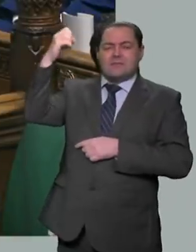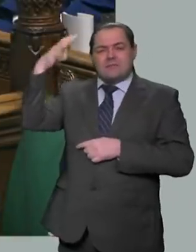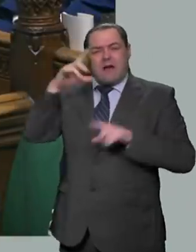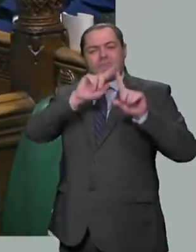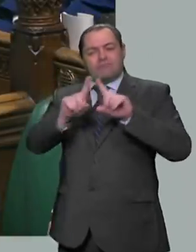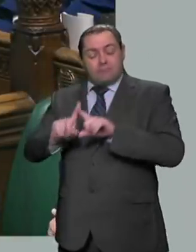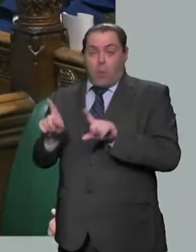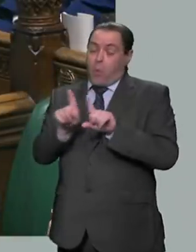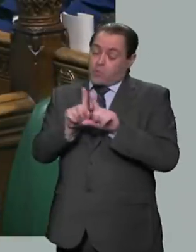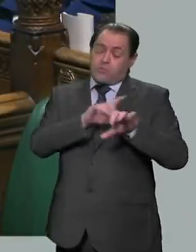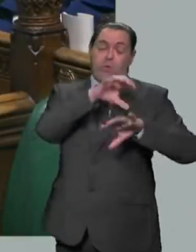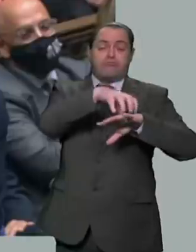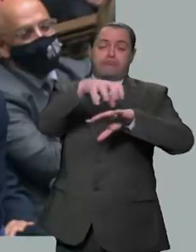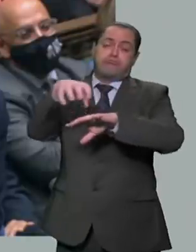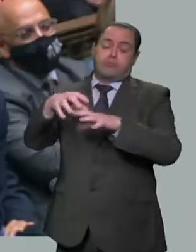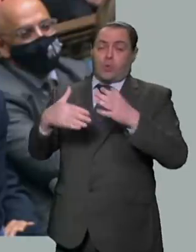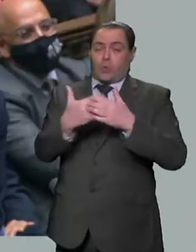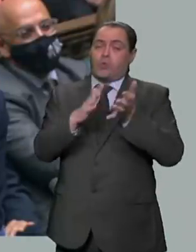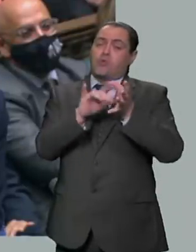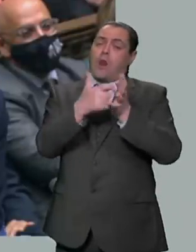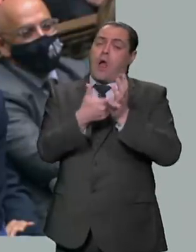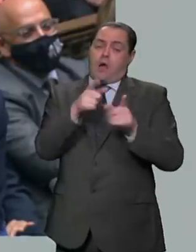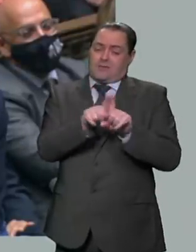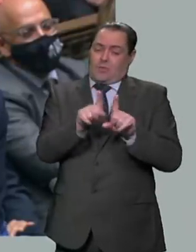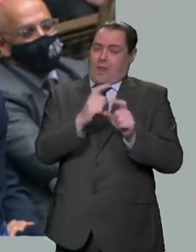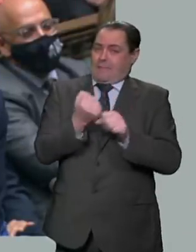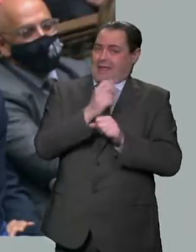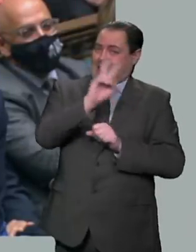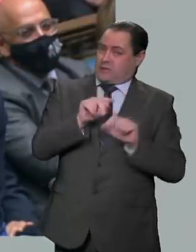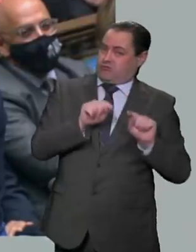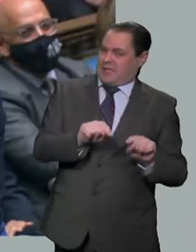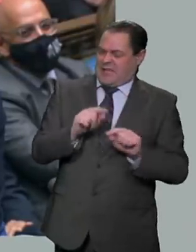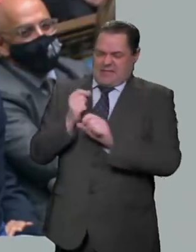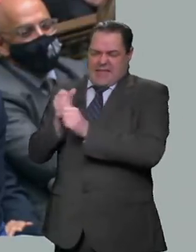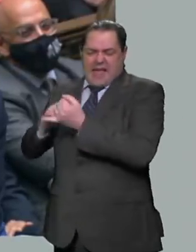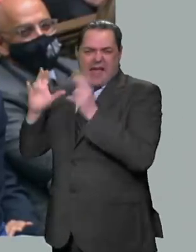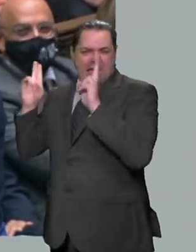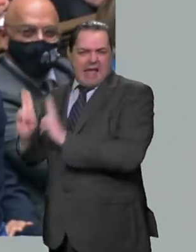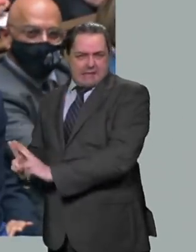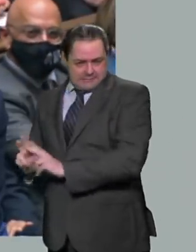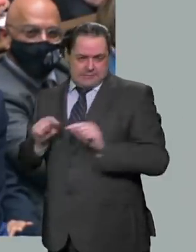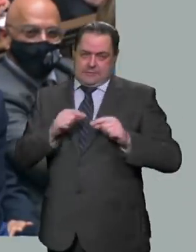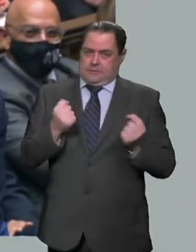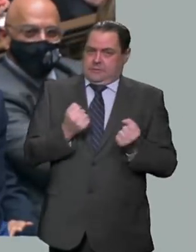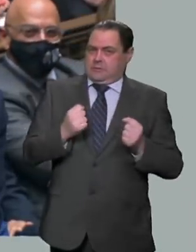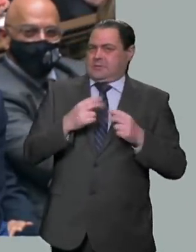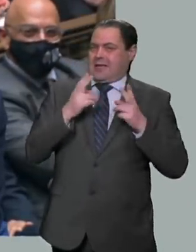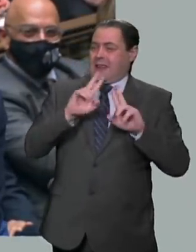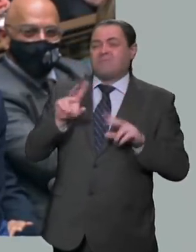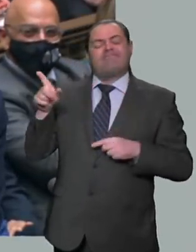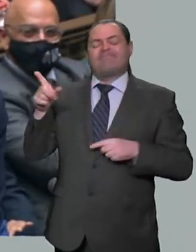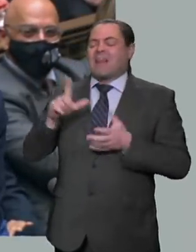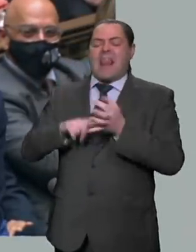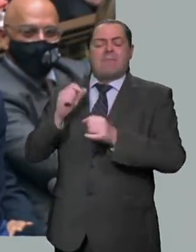Mr. Speaker, and that is the right way forward for this country. And I think it is absolutely, and it was Labour, of course, who completely failed to take